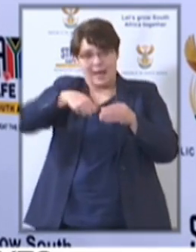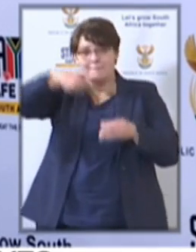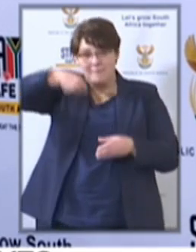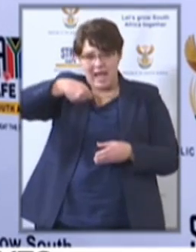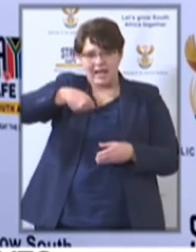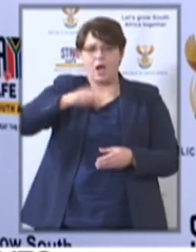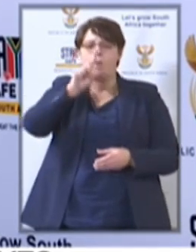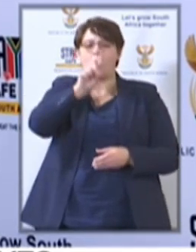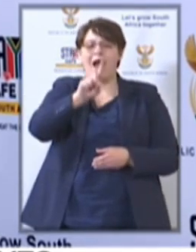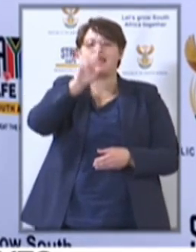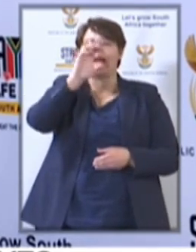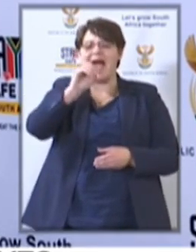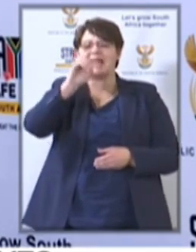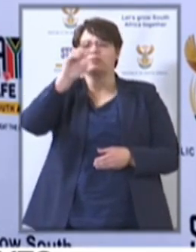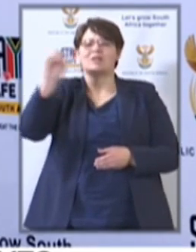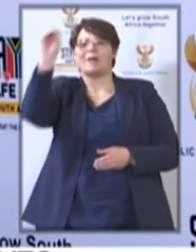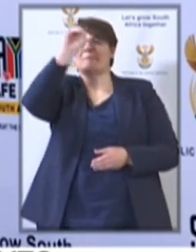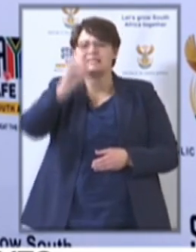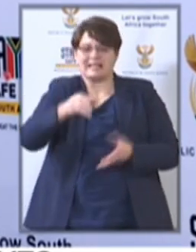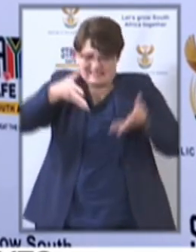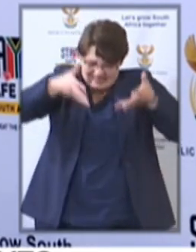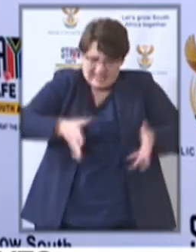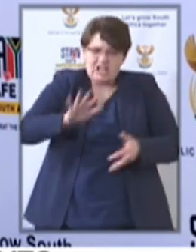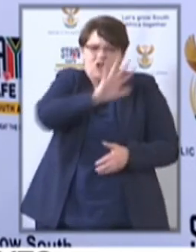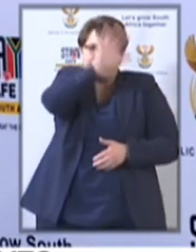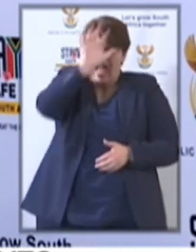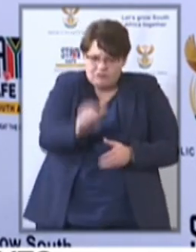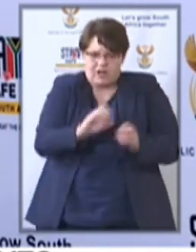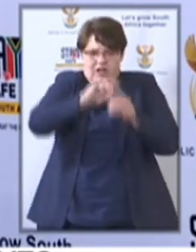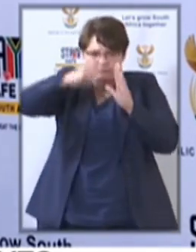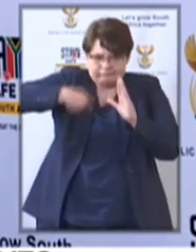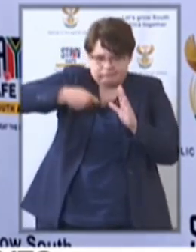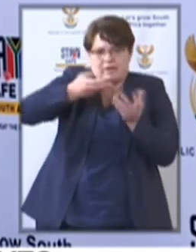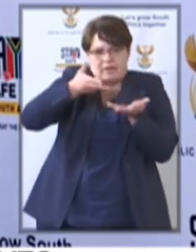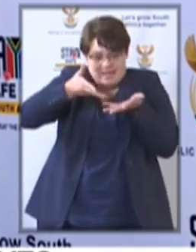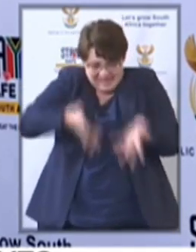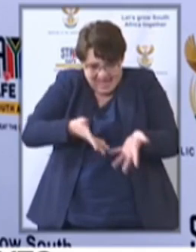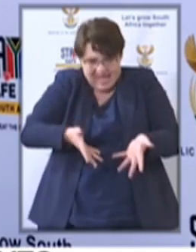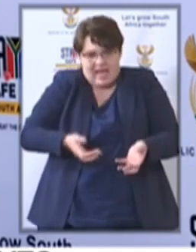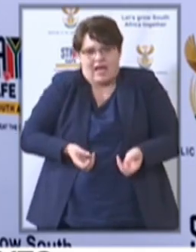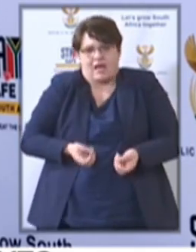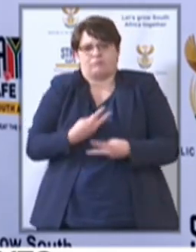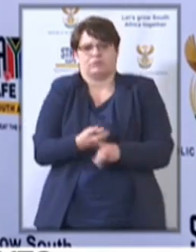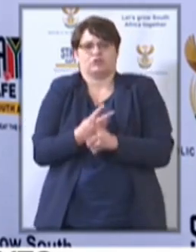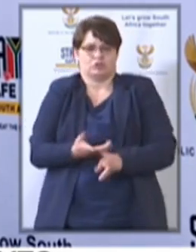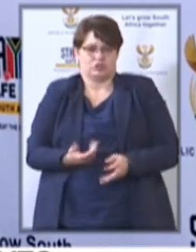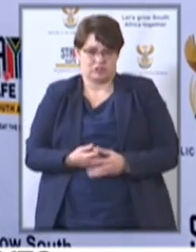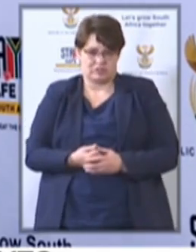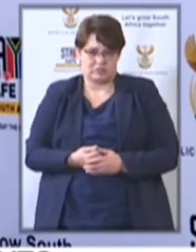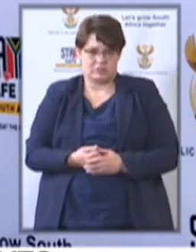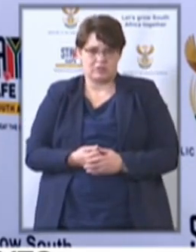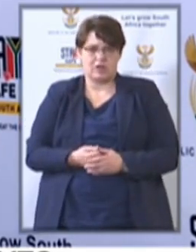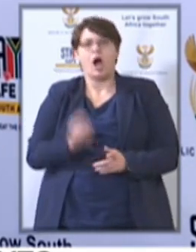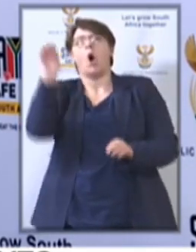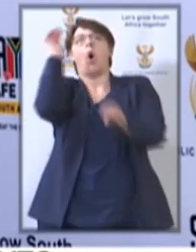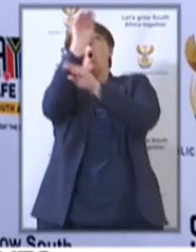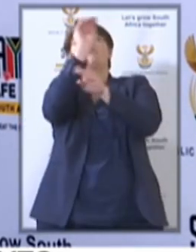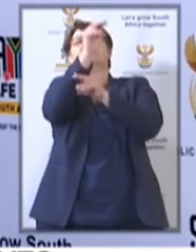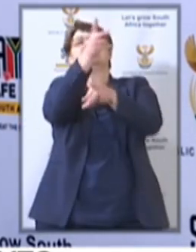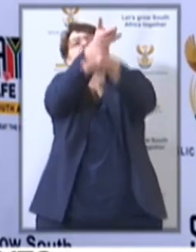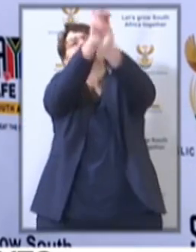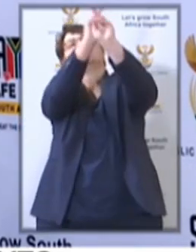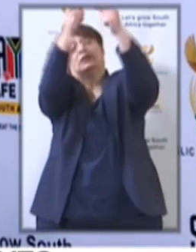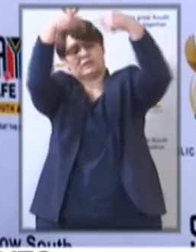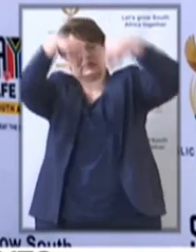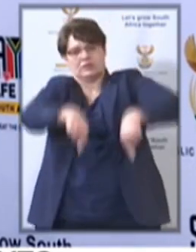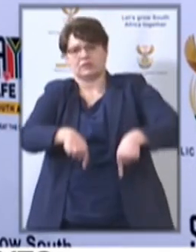be 100% locally manufactured and produced. There is no need to import